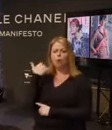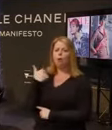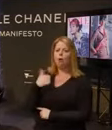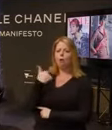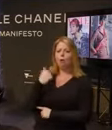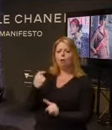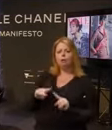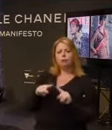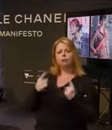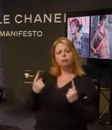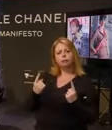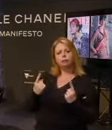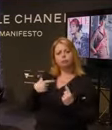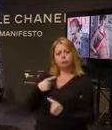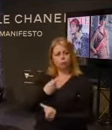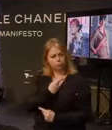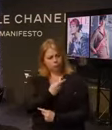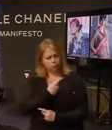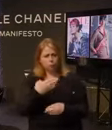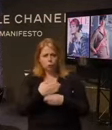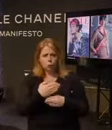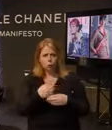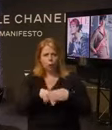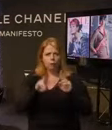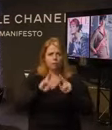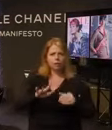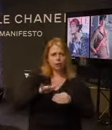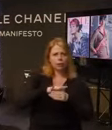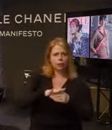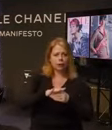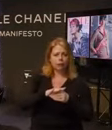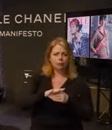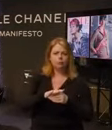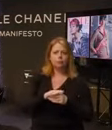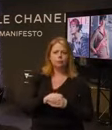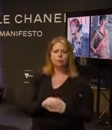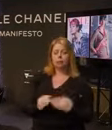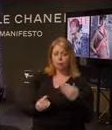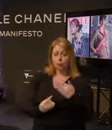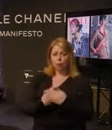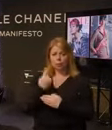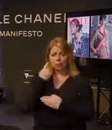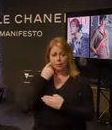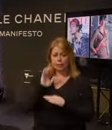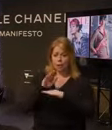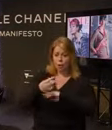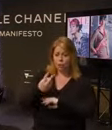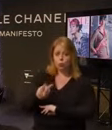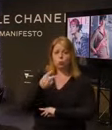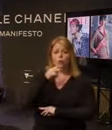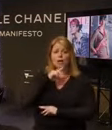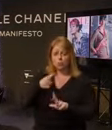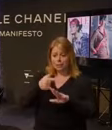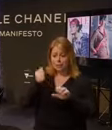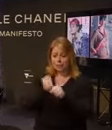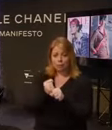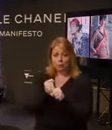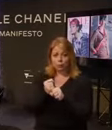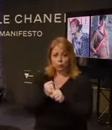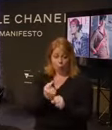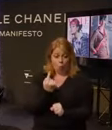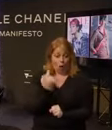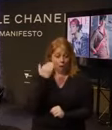who work in this area and think a lot, the opportunity when you get to see over 200 examples of